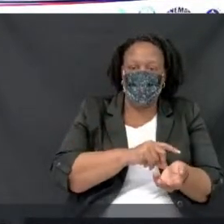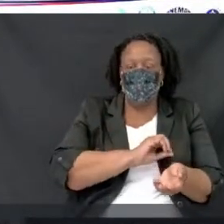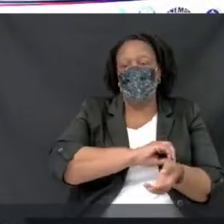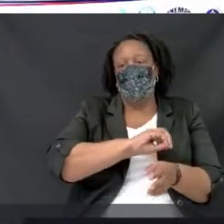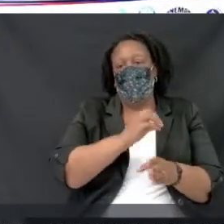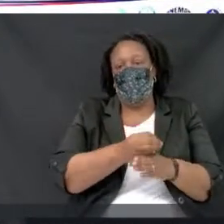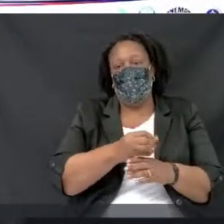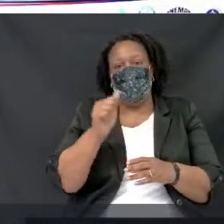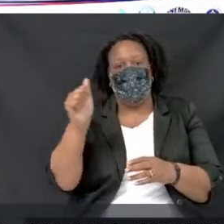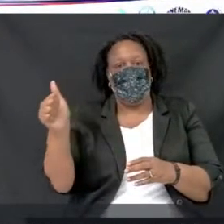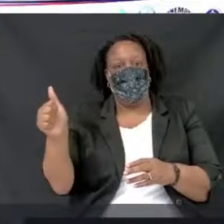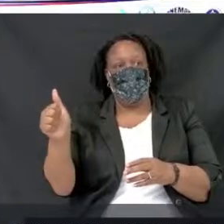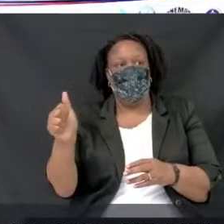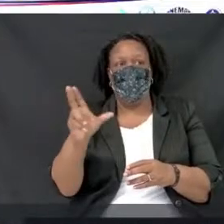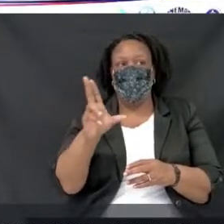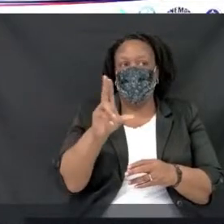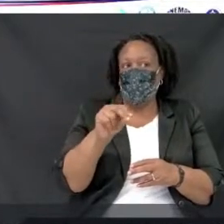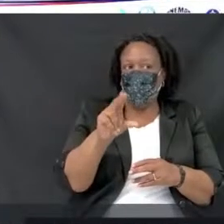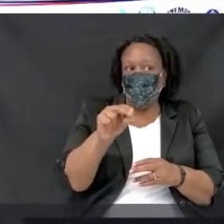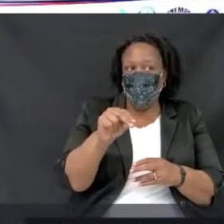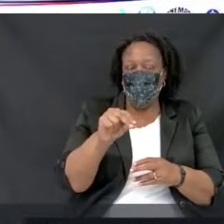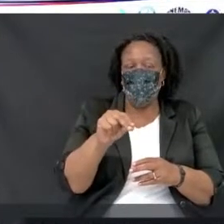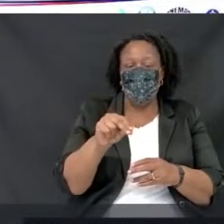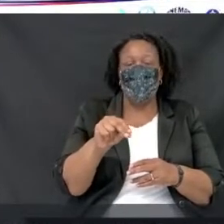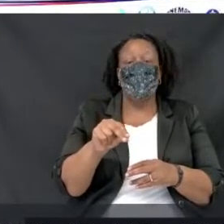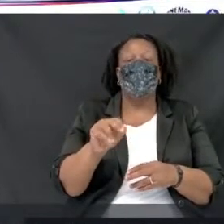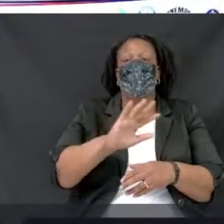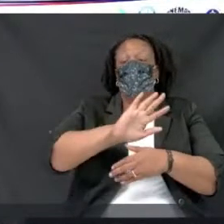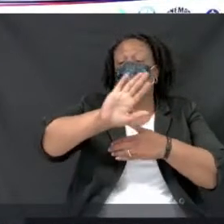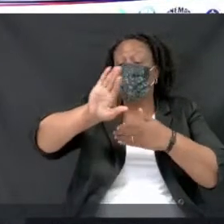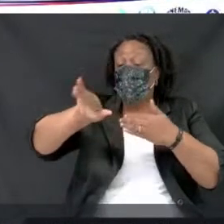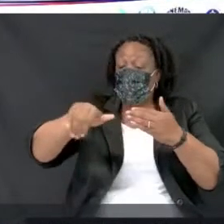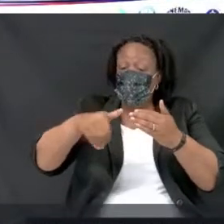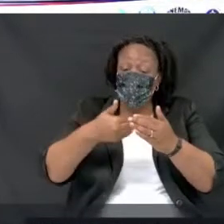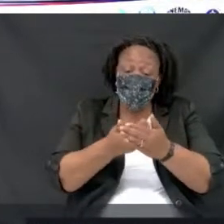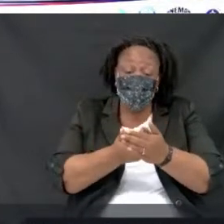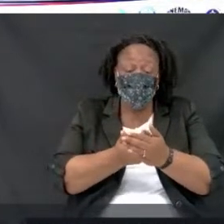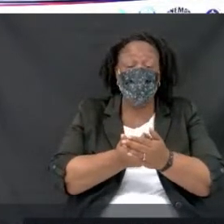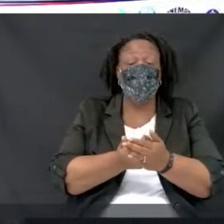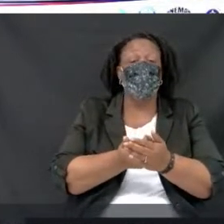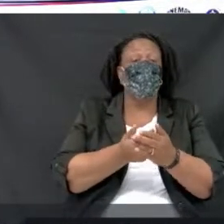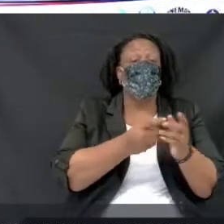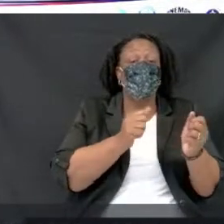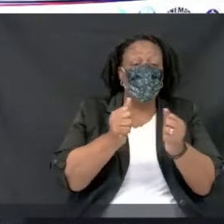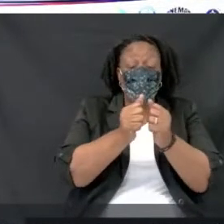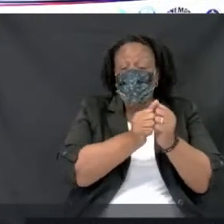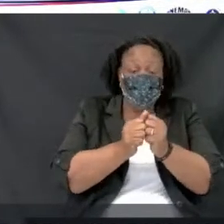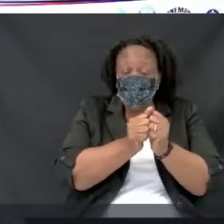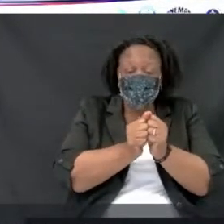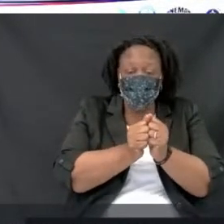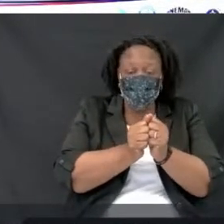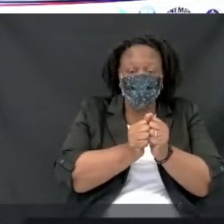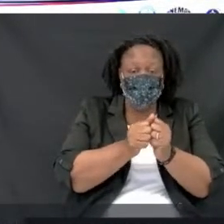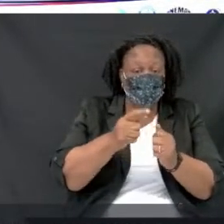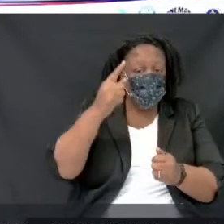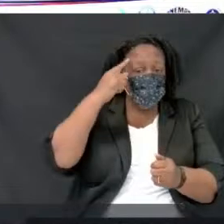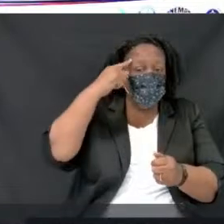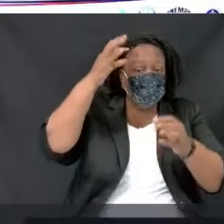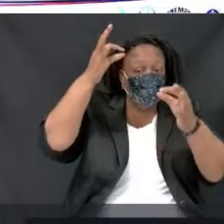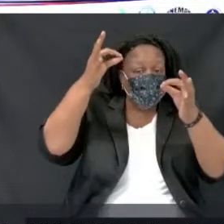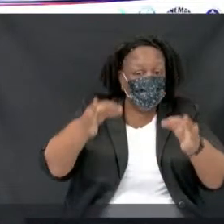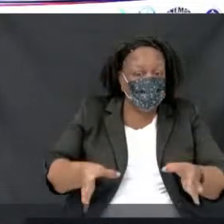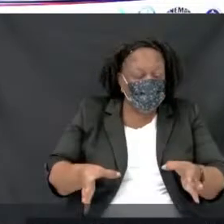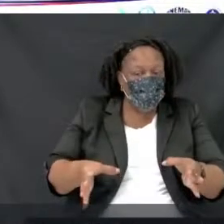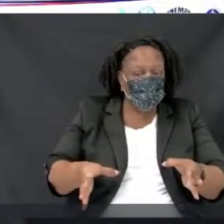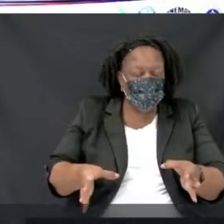Wilkinson position. The position is taken on the majority. You have about 22 to 25 members that